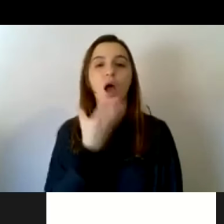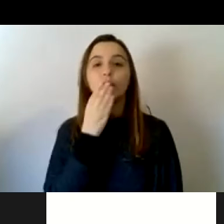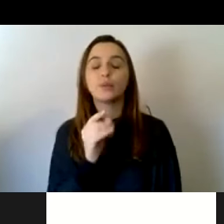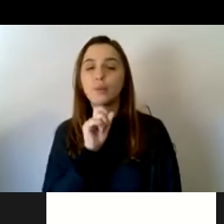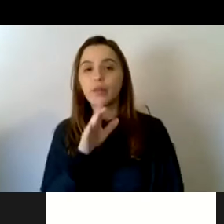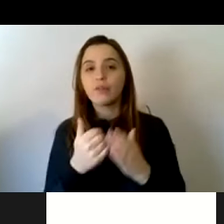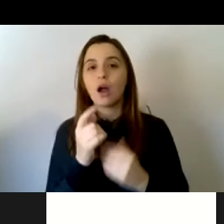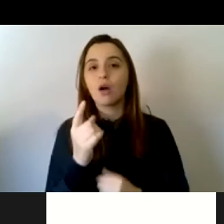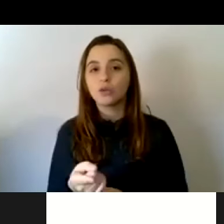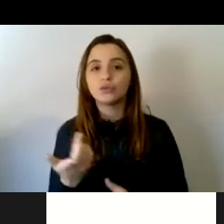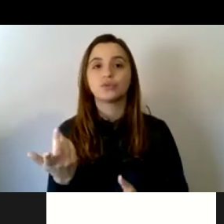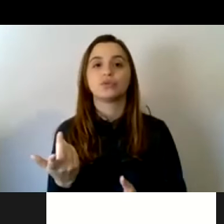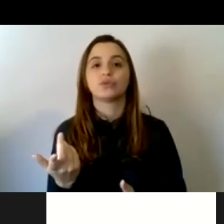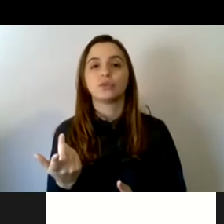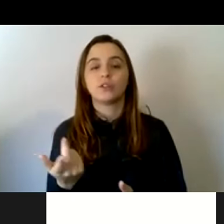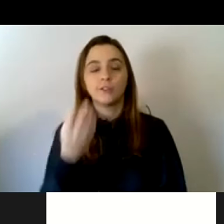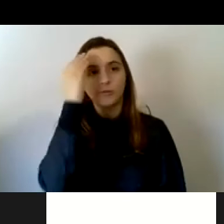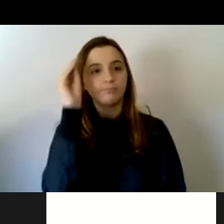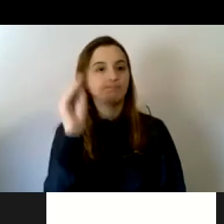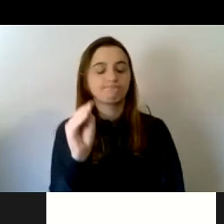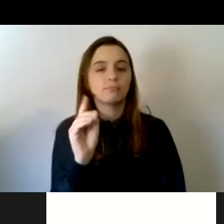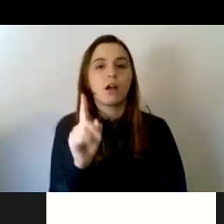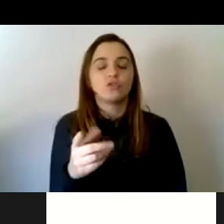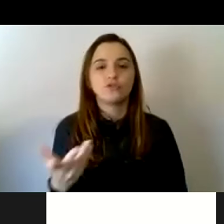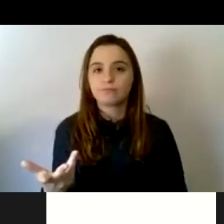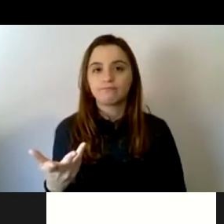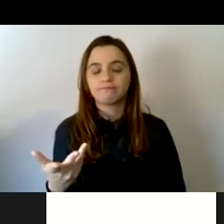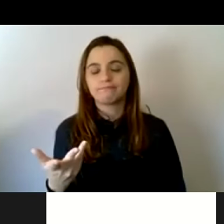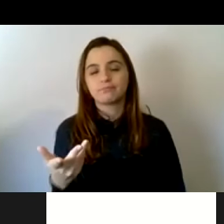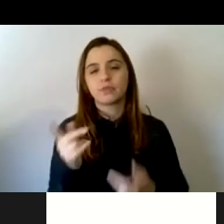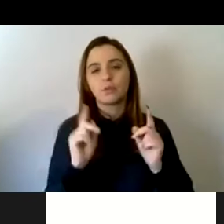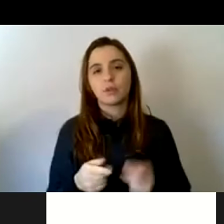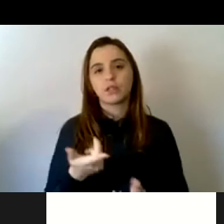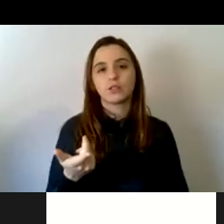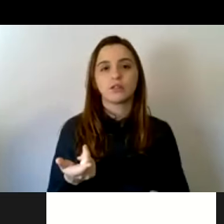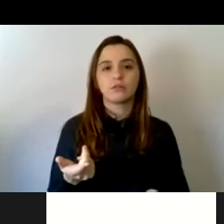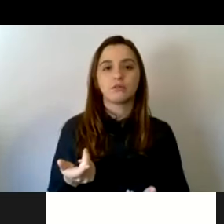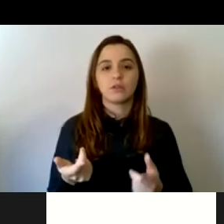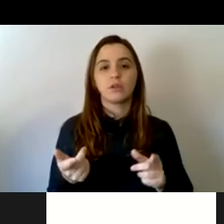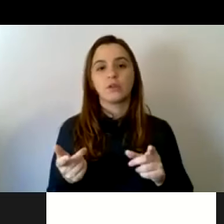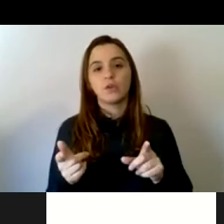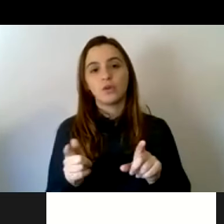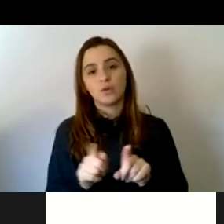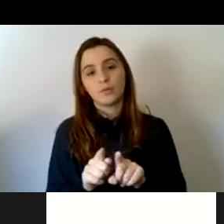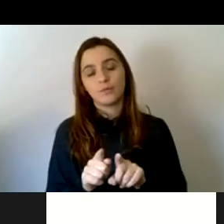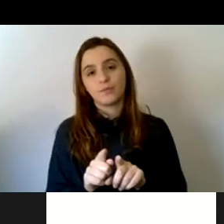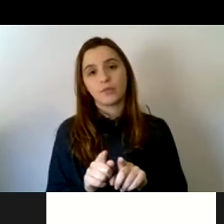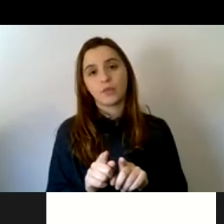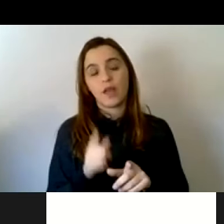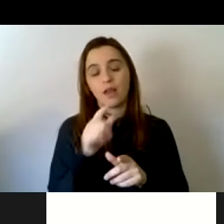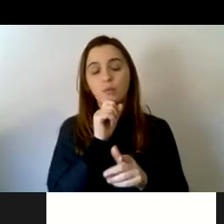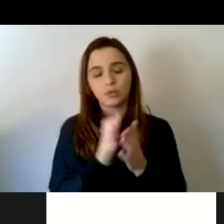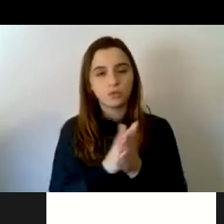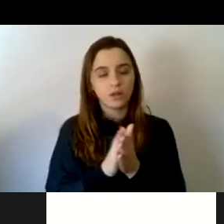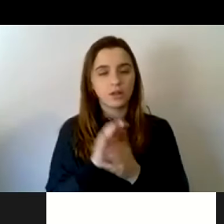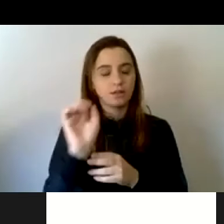would recommend is start with some volunteering. It's a great opportunity to learn, to